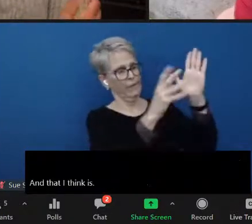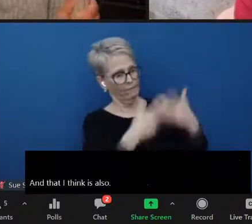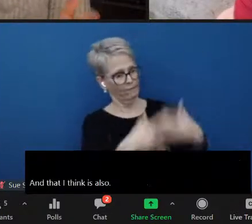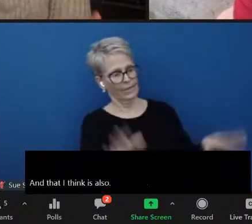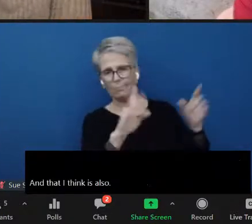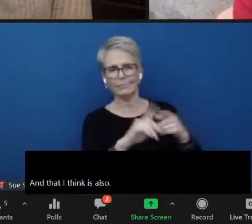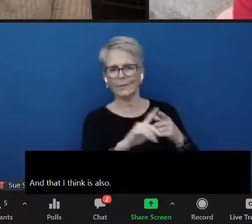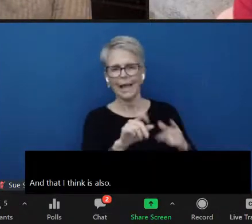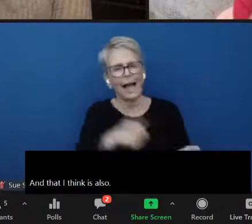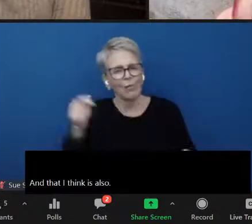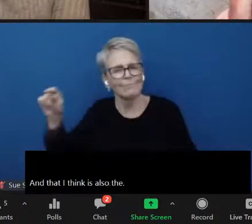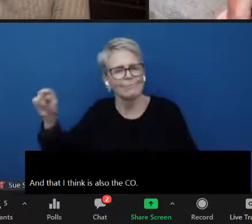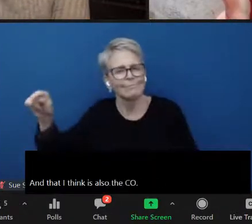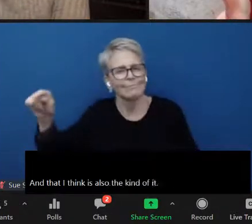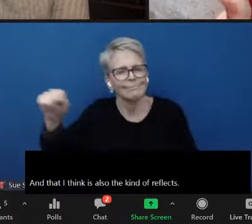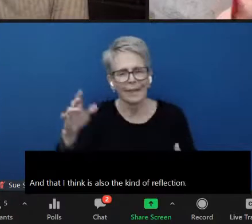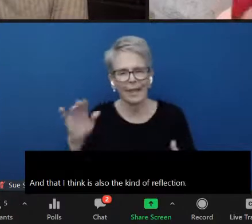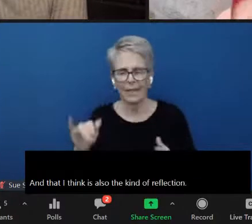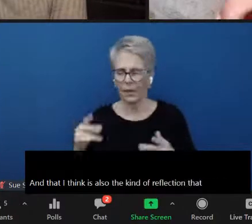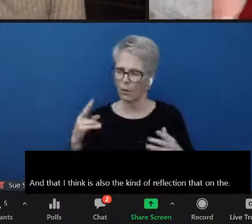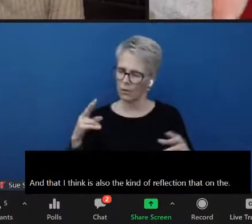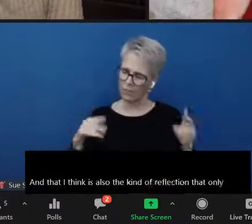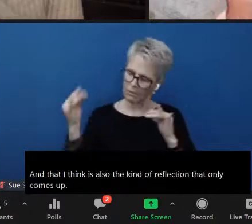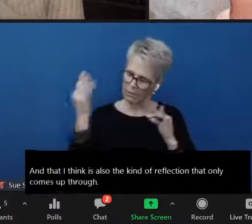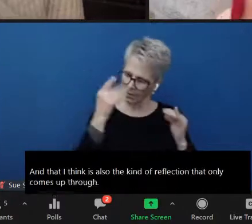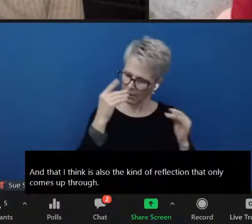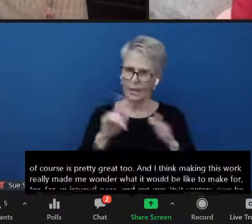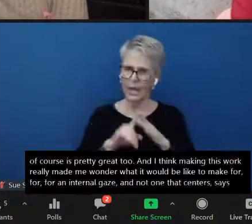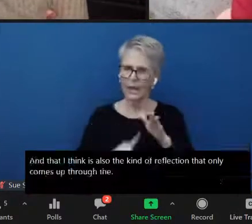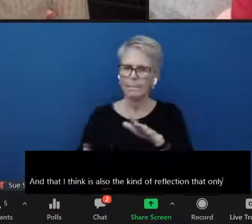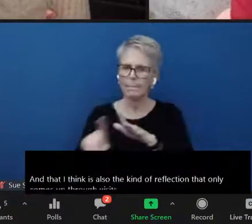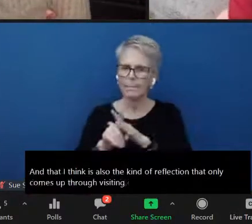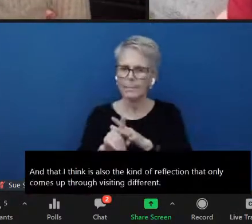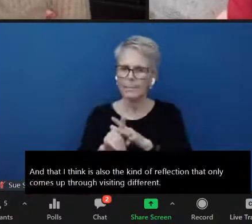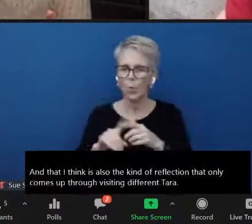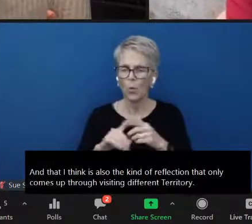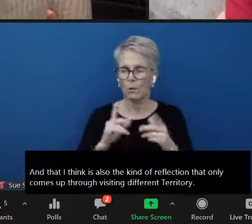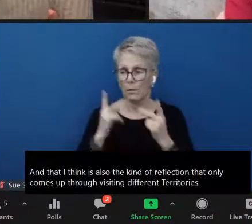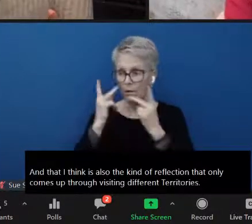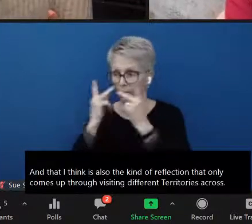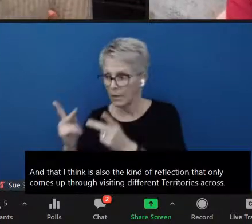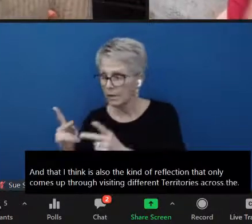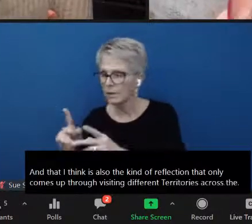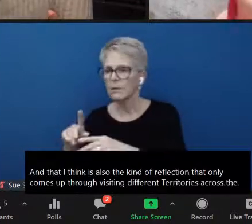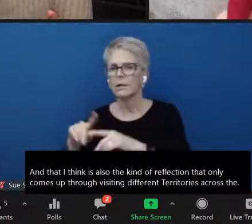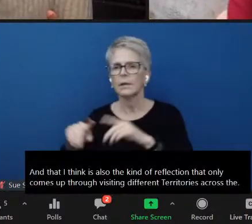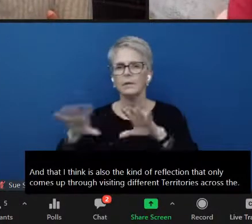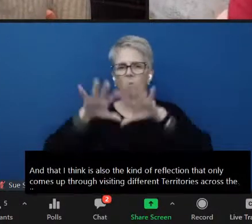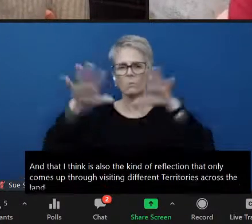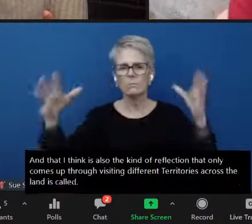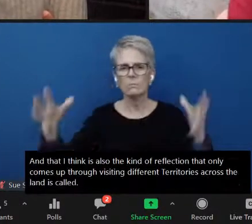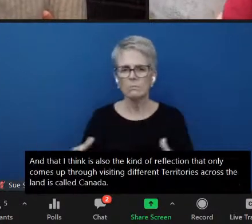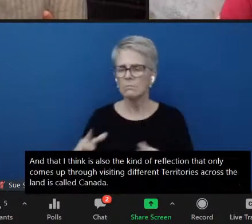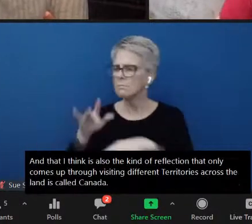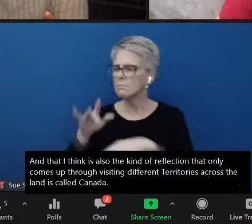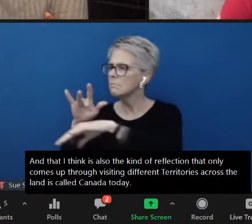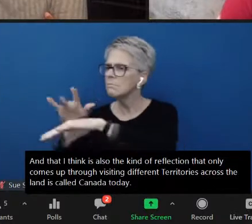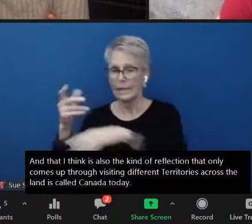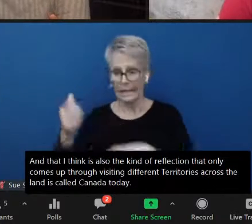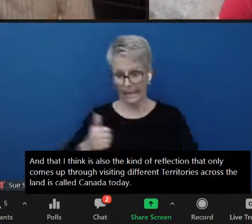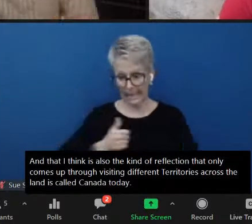also the kind of reflection that only comes up through visiting different territories across the lands called Canada